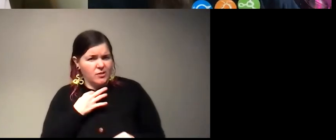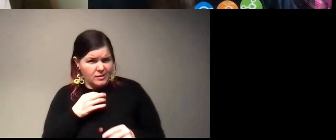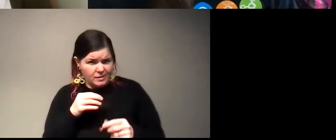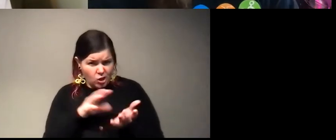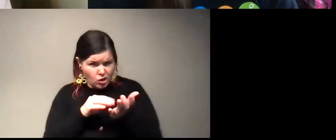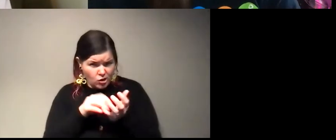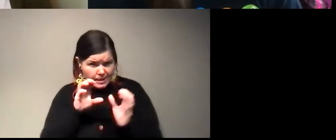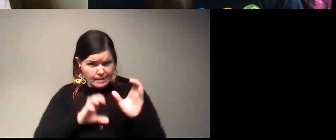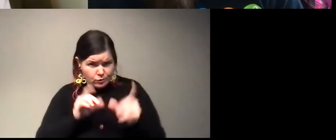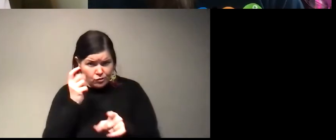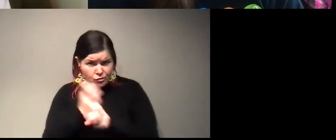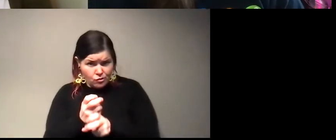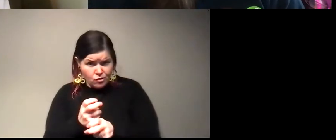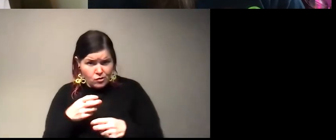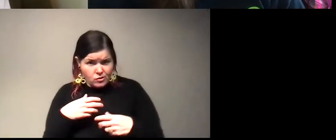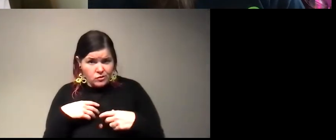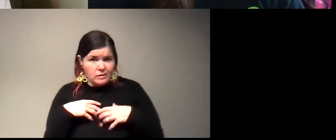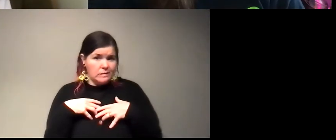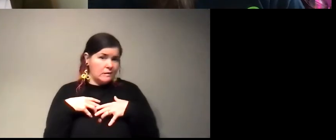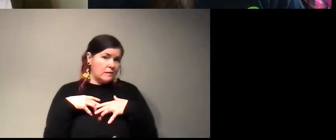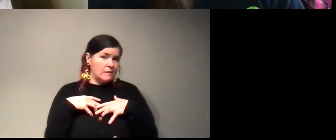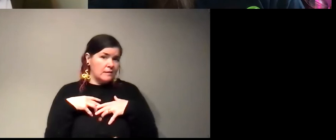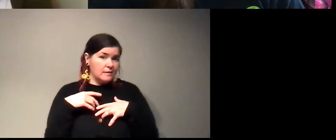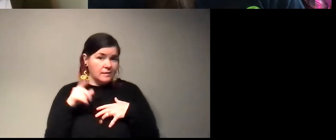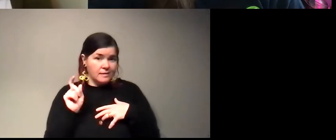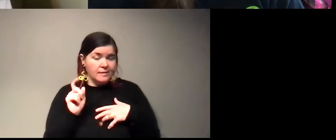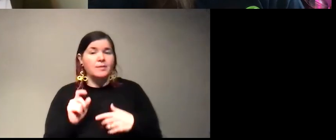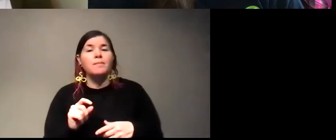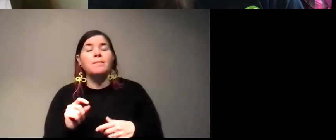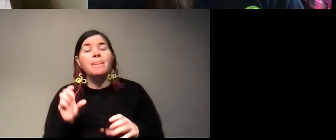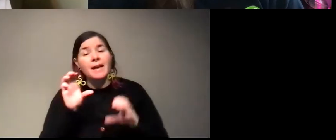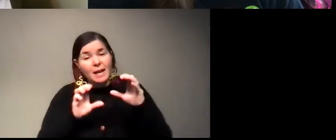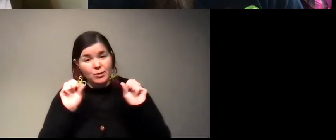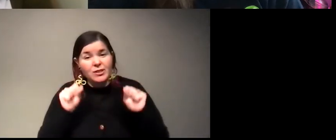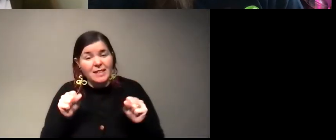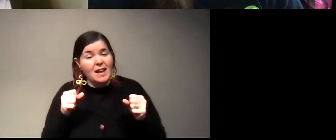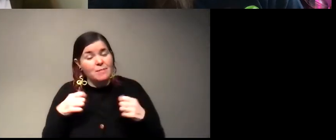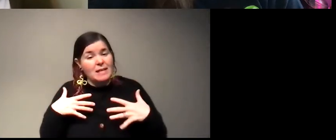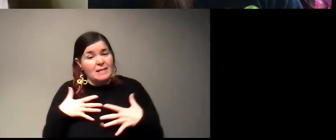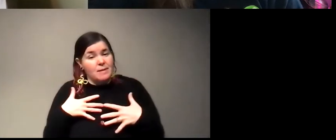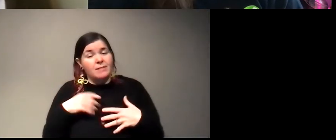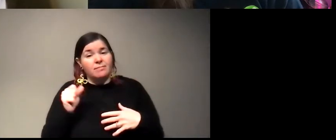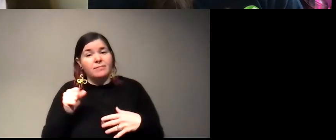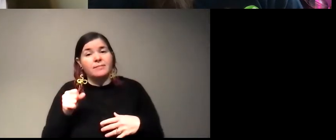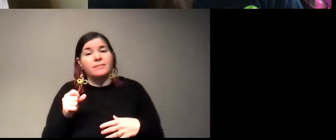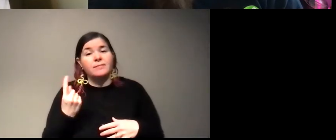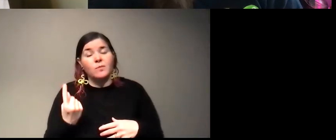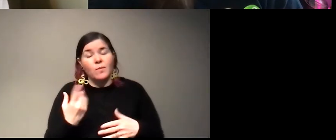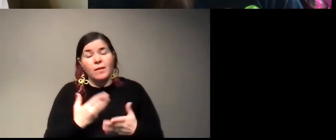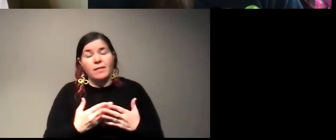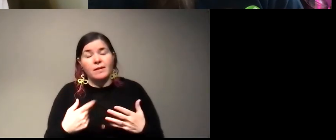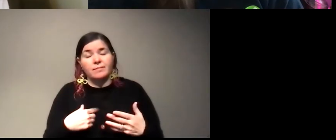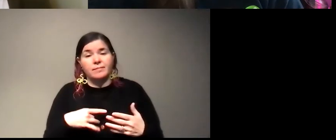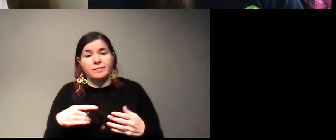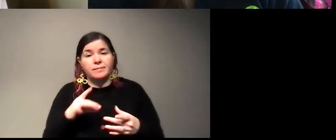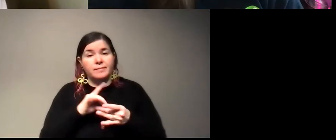it hard? Is it intimidating? So chemistry can be really intimidating, but the one thing that I personally like about chemistry